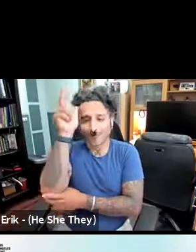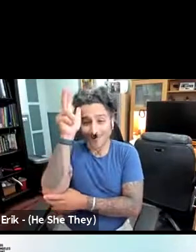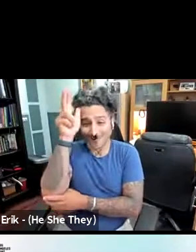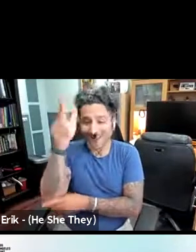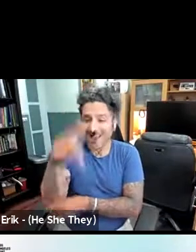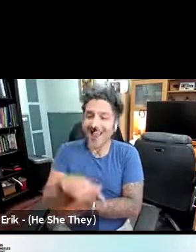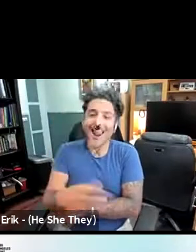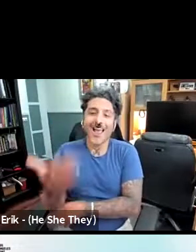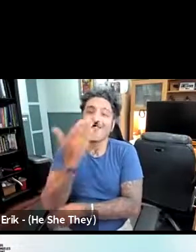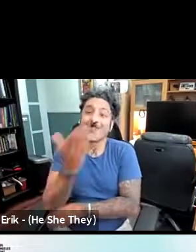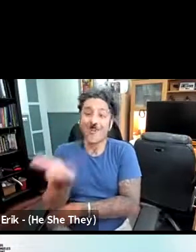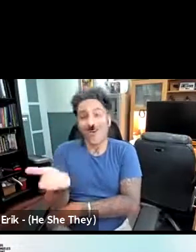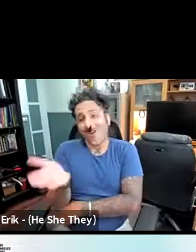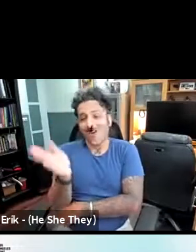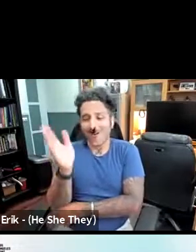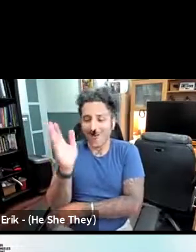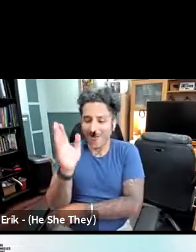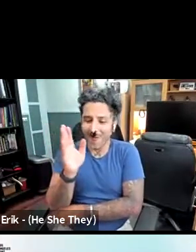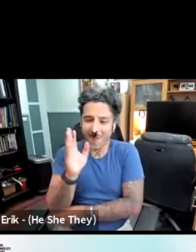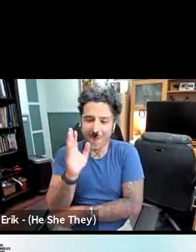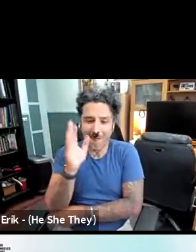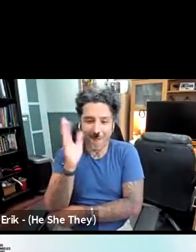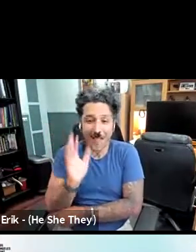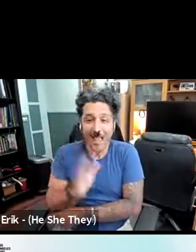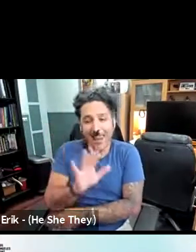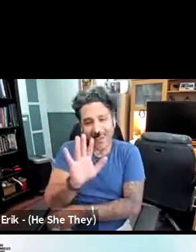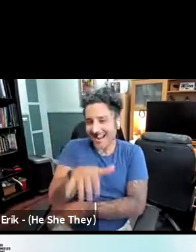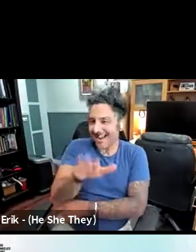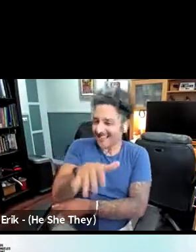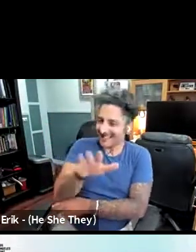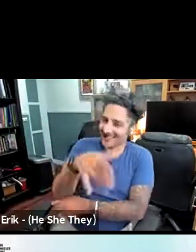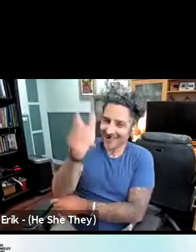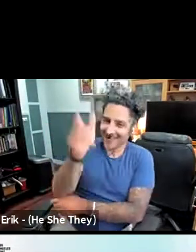a good old meal. Listen, Red Rooster.